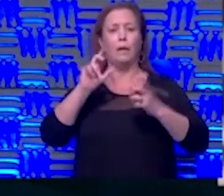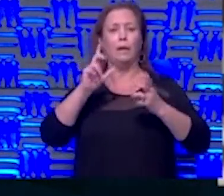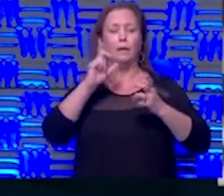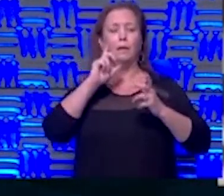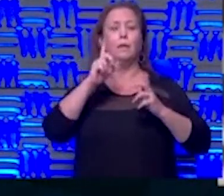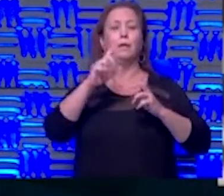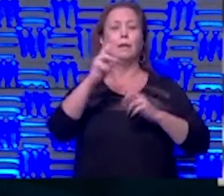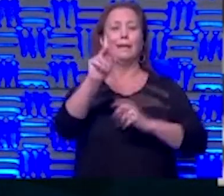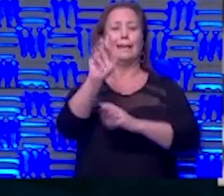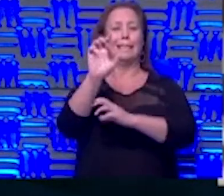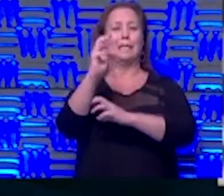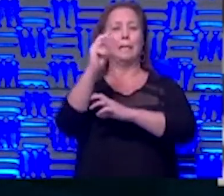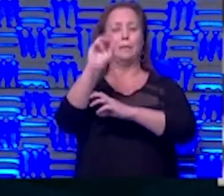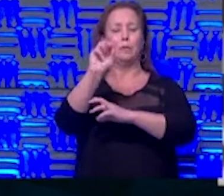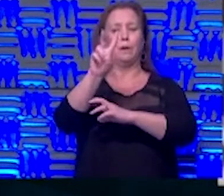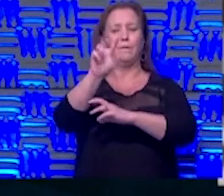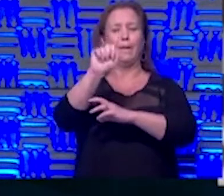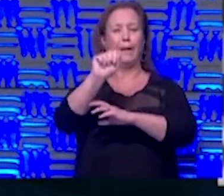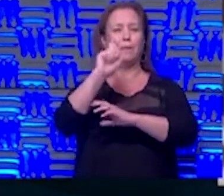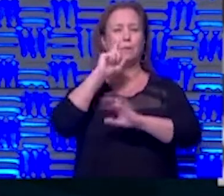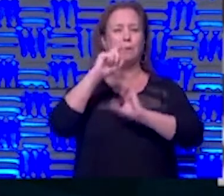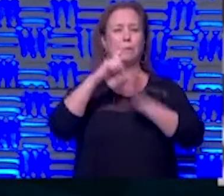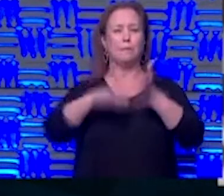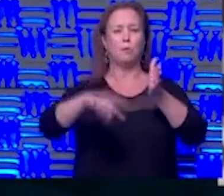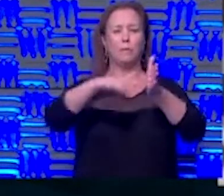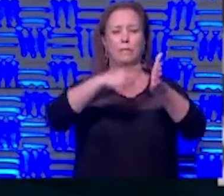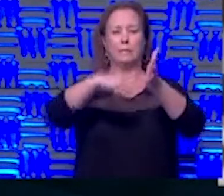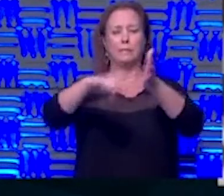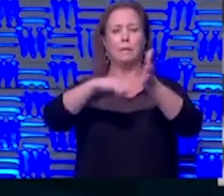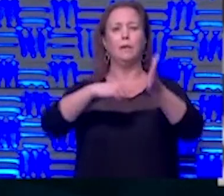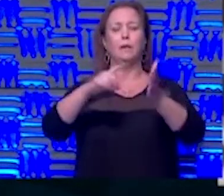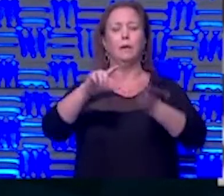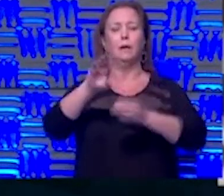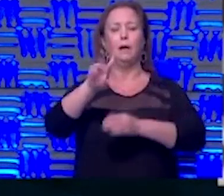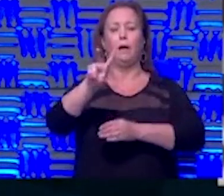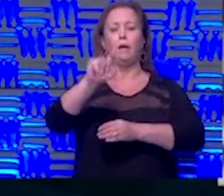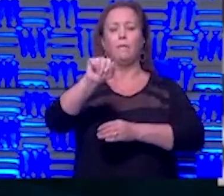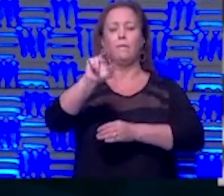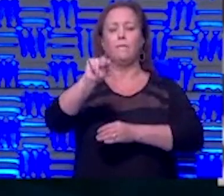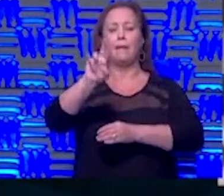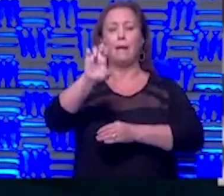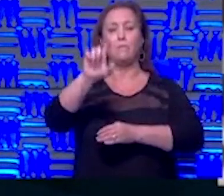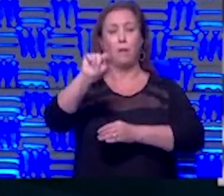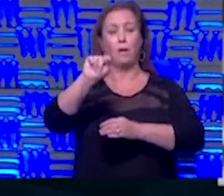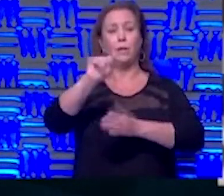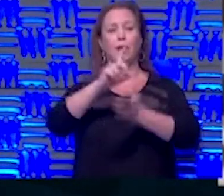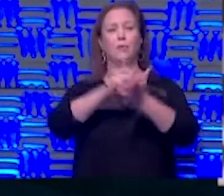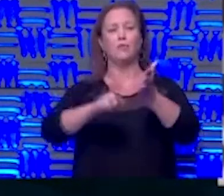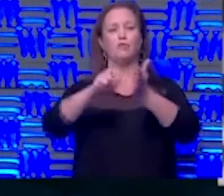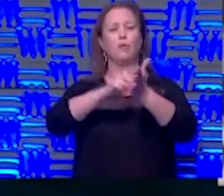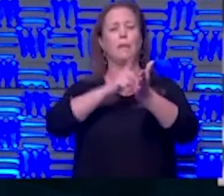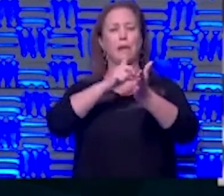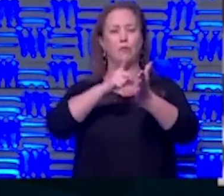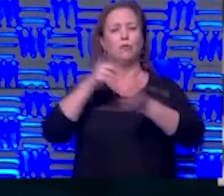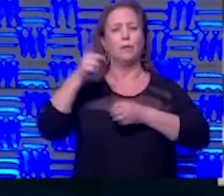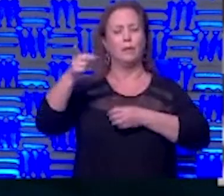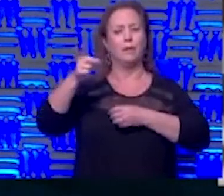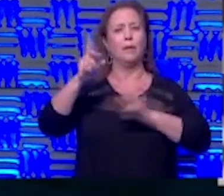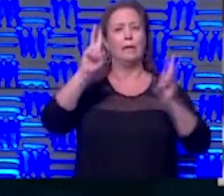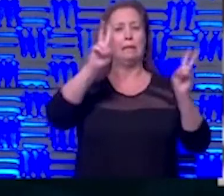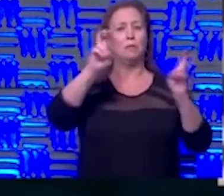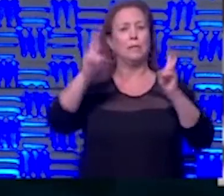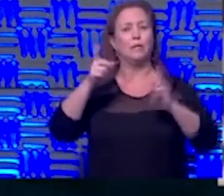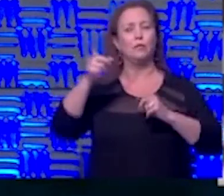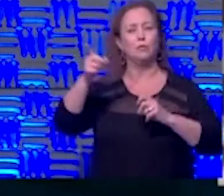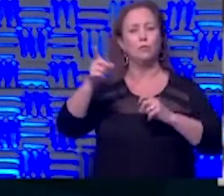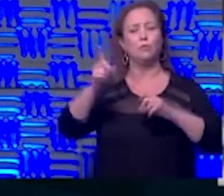City, Missouri VA, out on Van Brunt, allegations of discrimination. Those issues surfaced